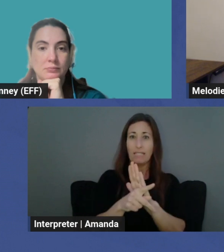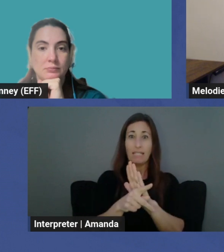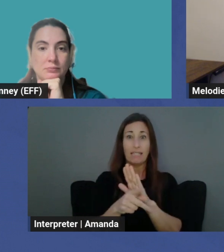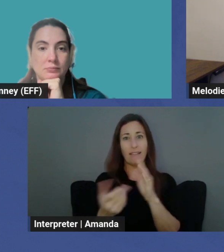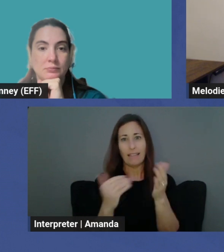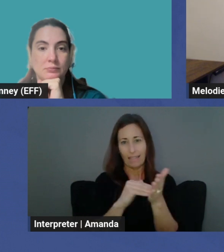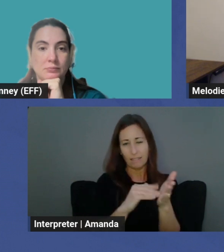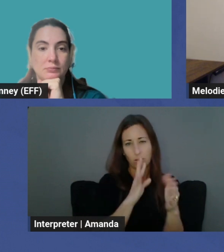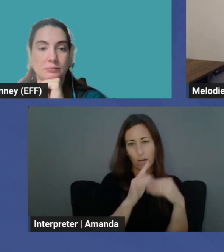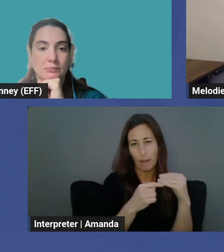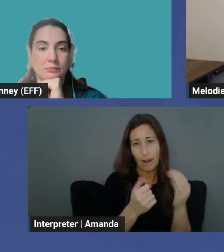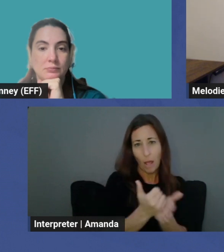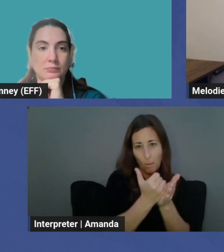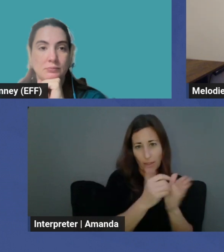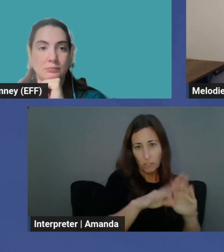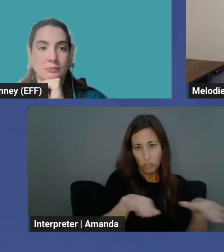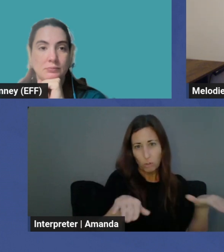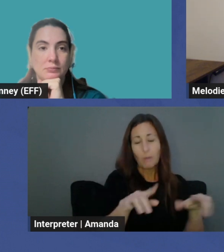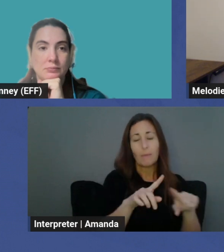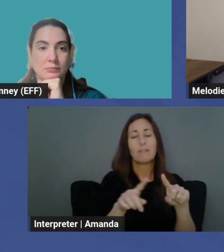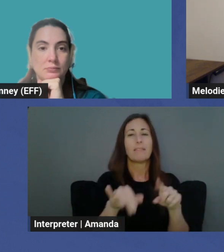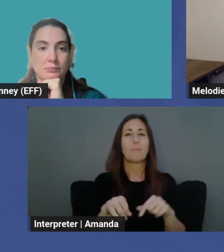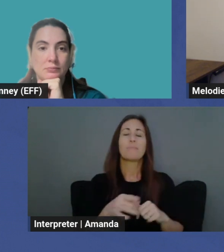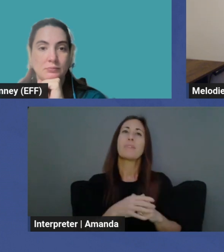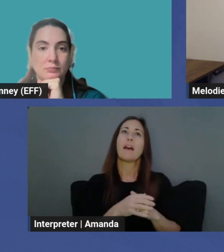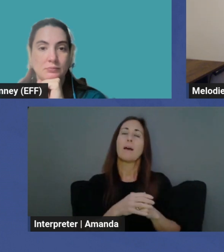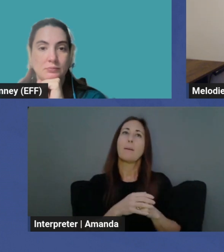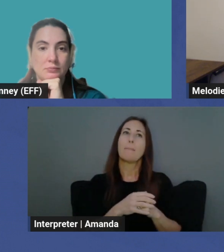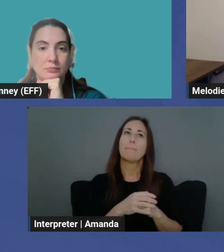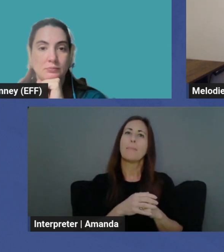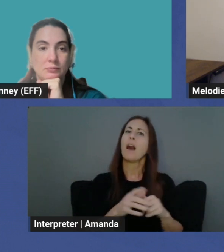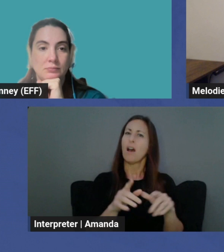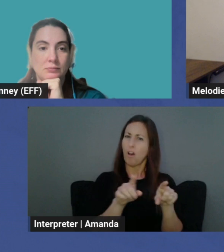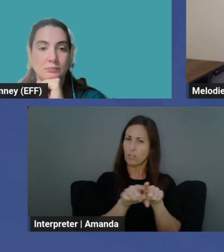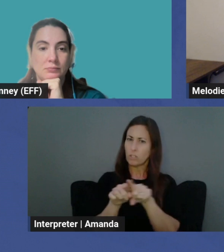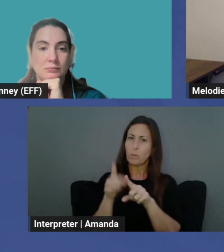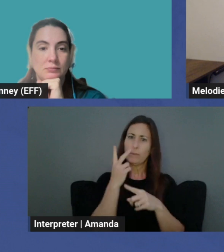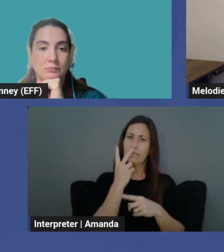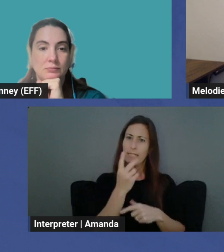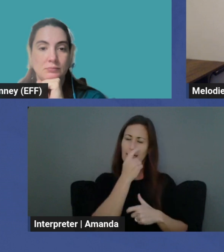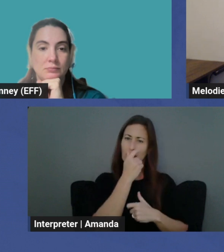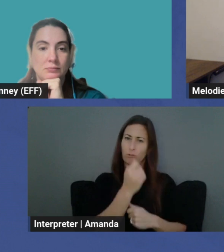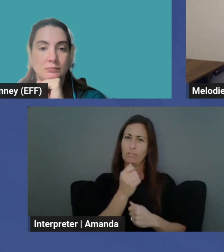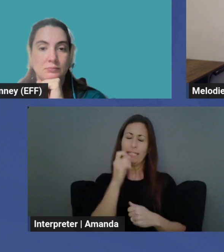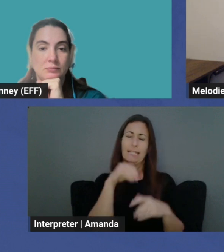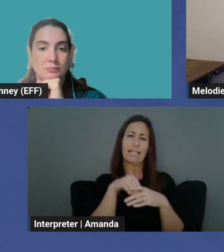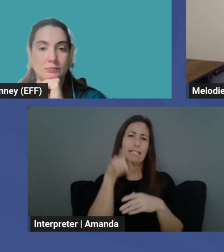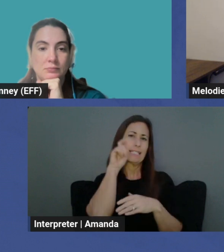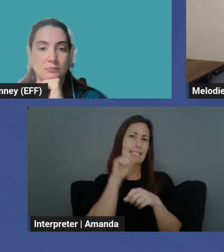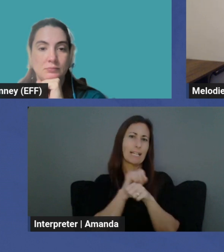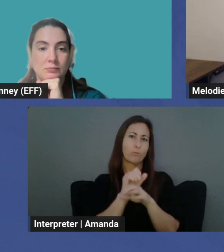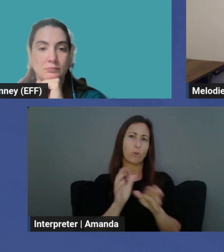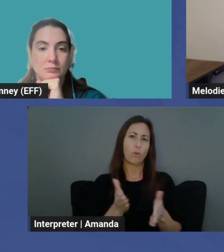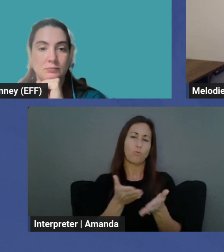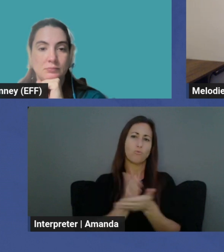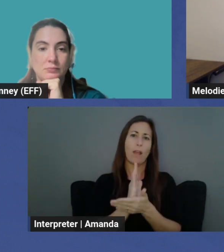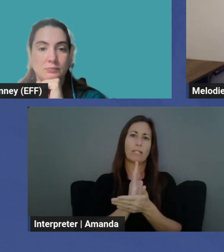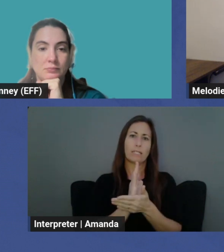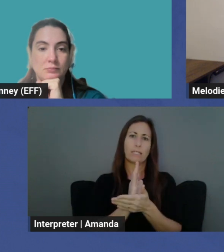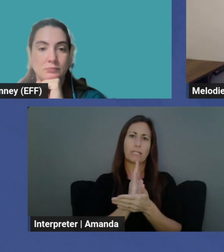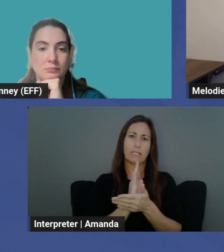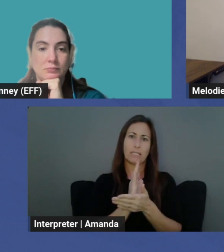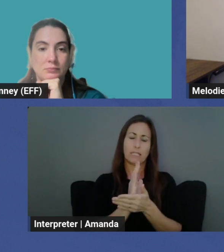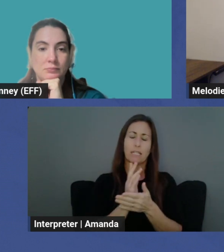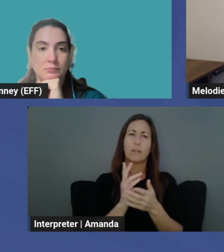is expanded. We also see this really interesting in the sex worker rights movement specifically, this